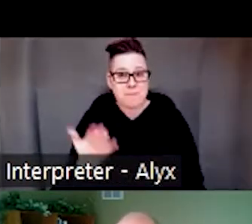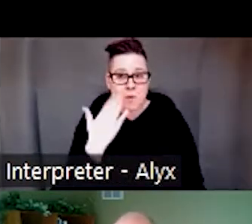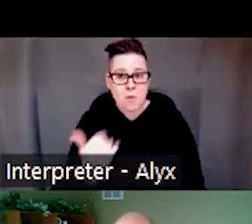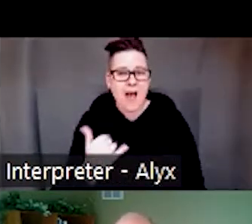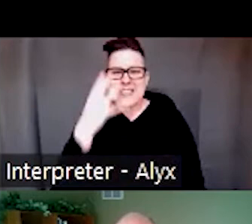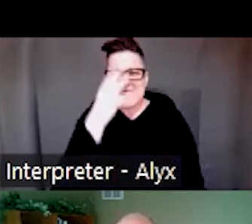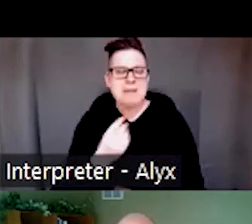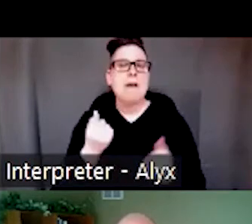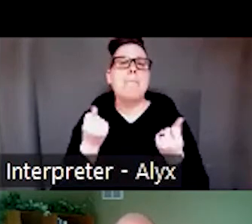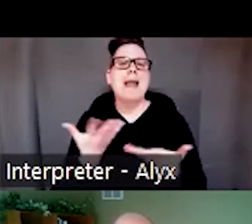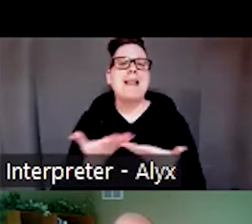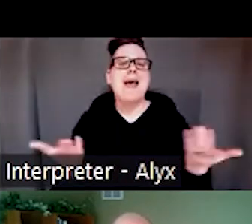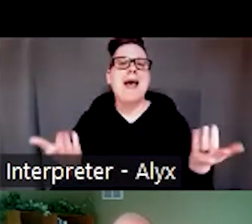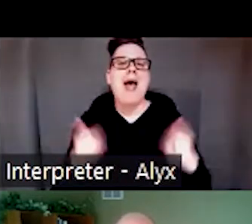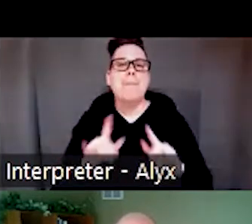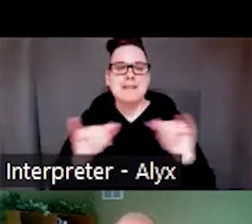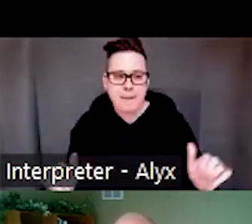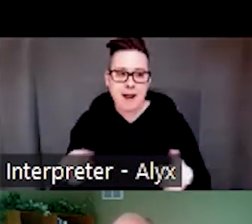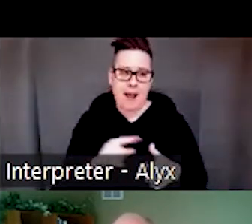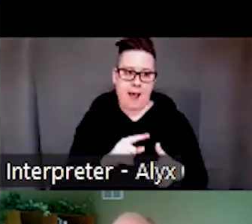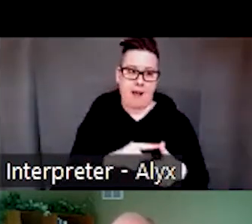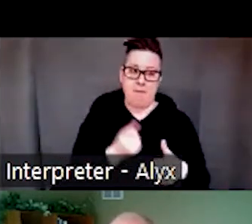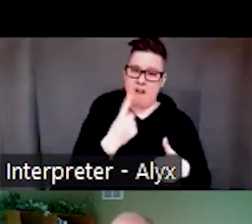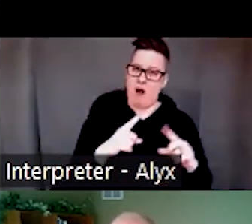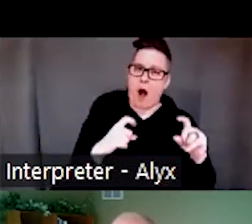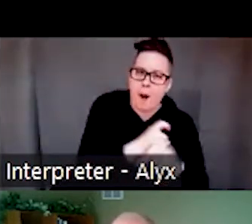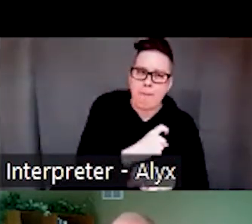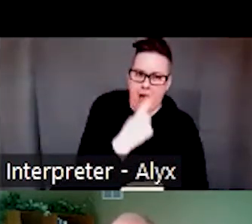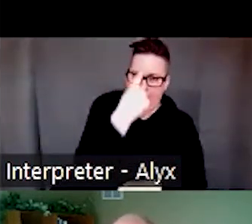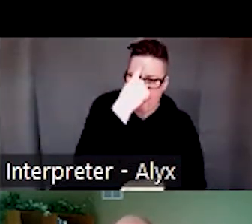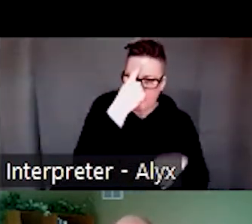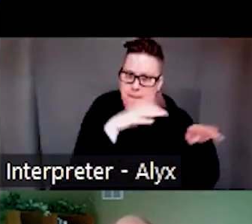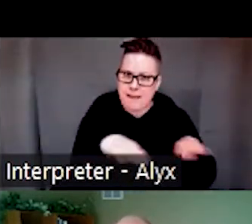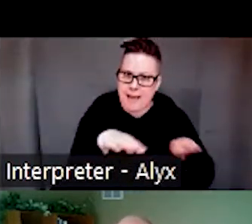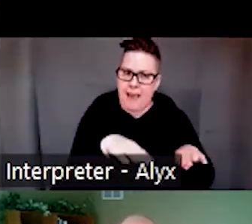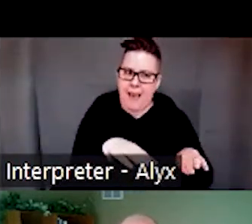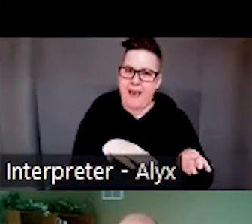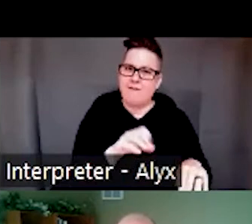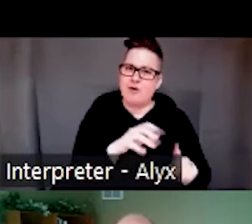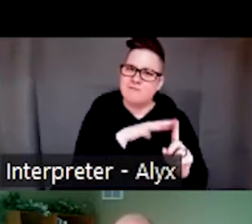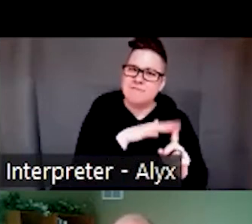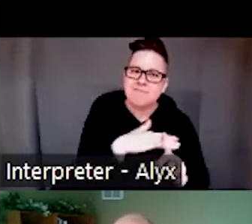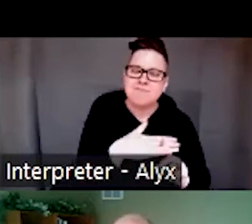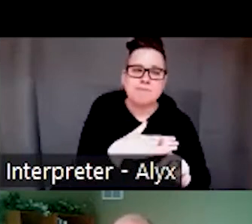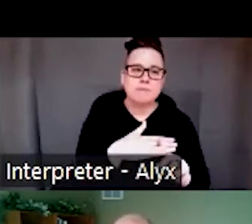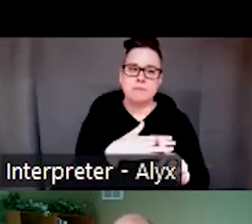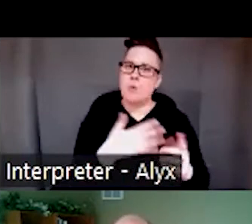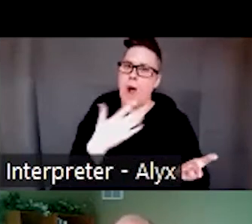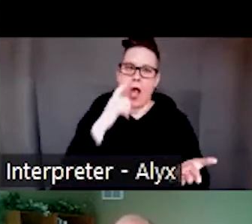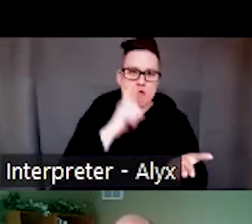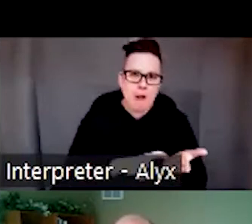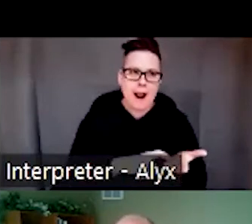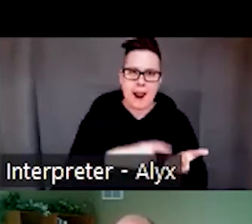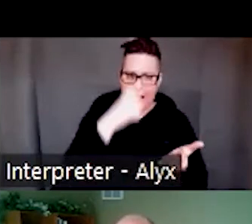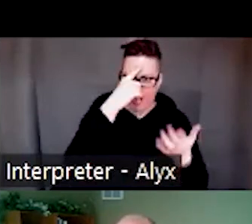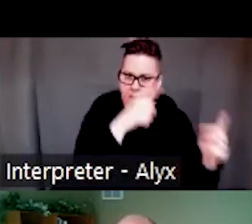things at once. Sleep is a complex neurobehavioral state that has well-recognized neural